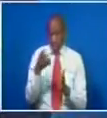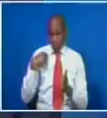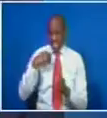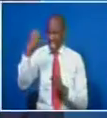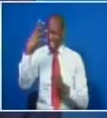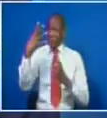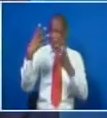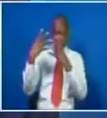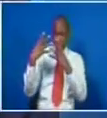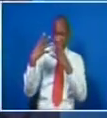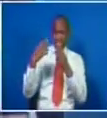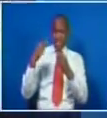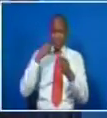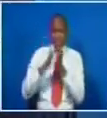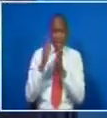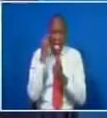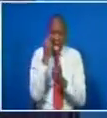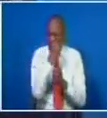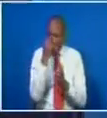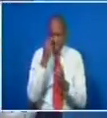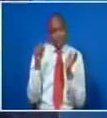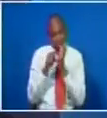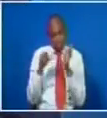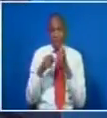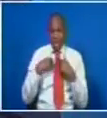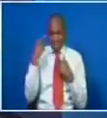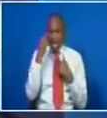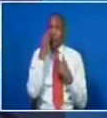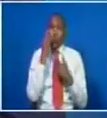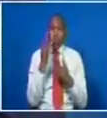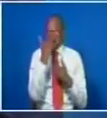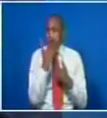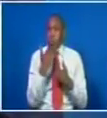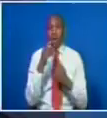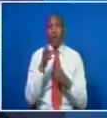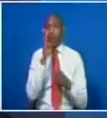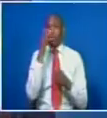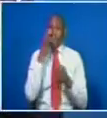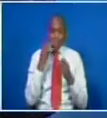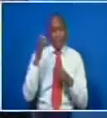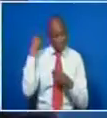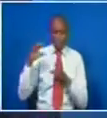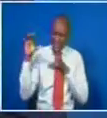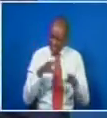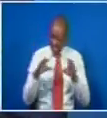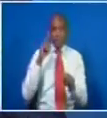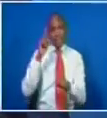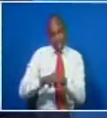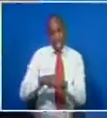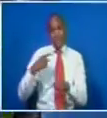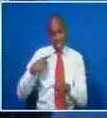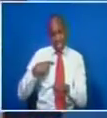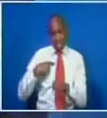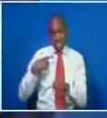light interferes with me, and you see my eyes sometimes watering because of damages I suffered when I was in